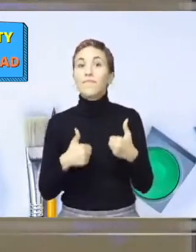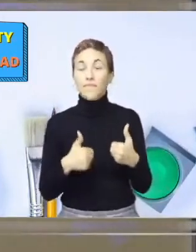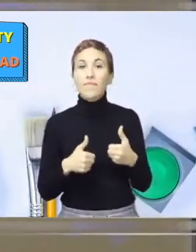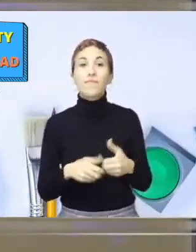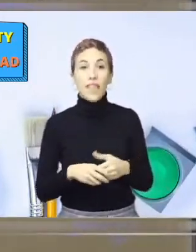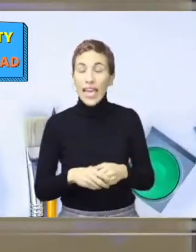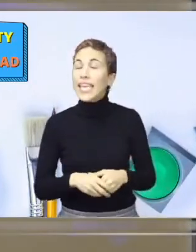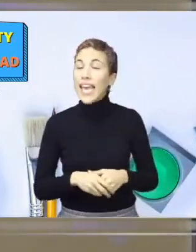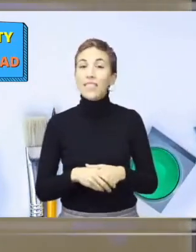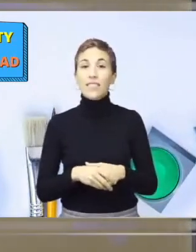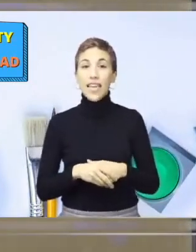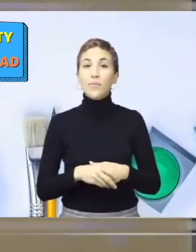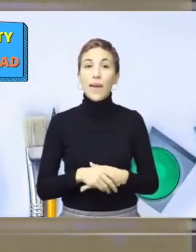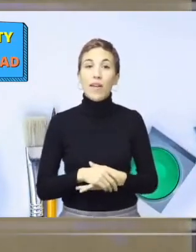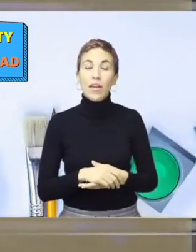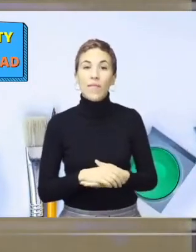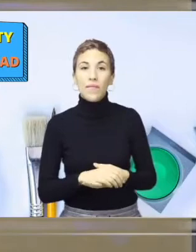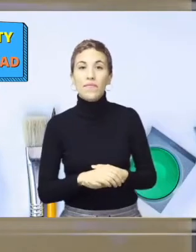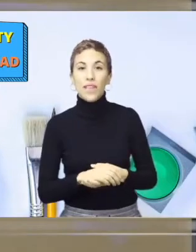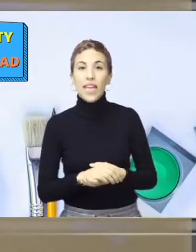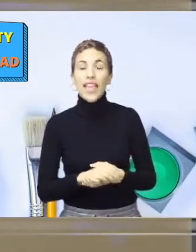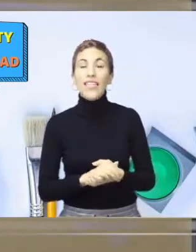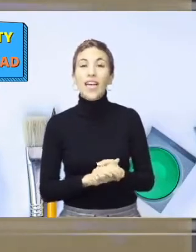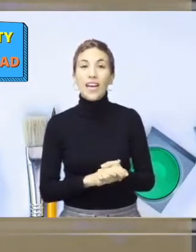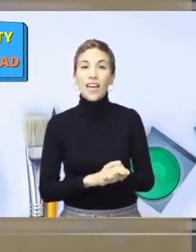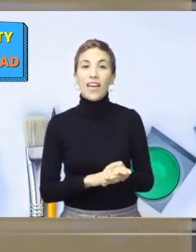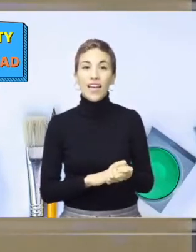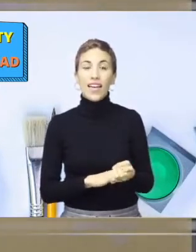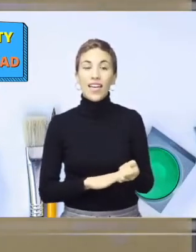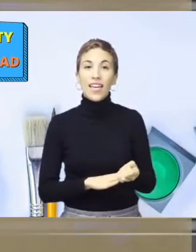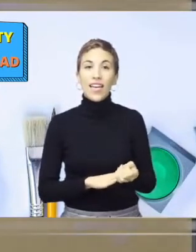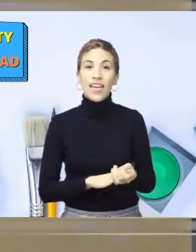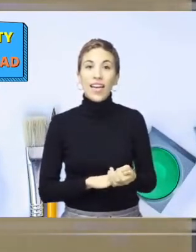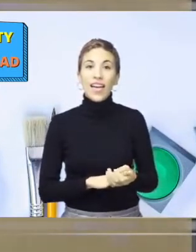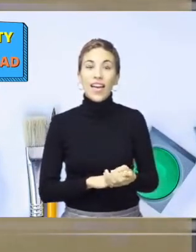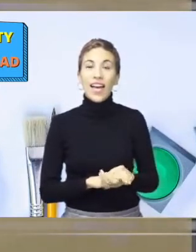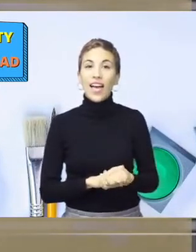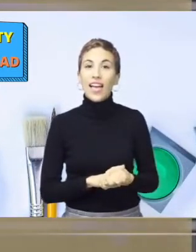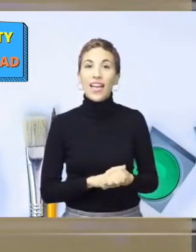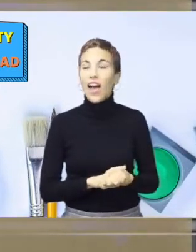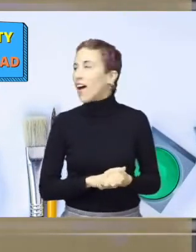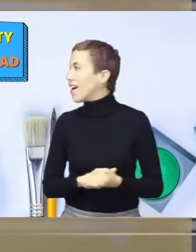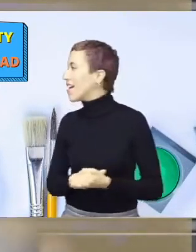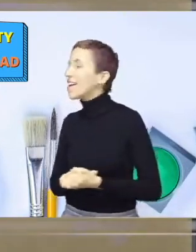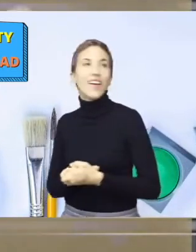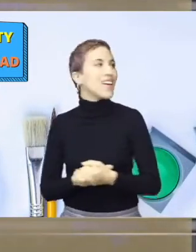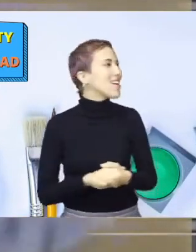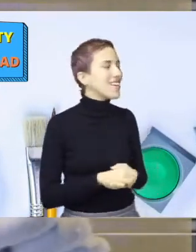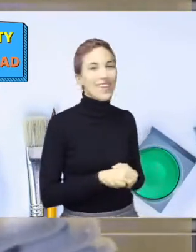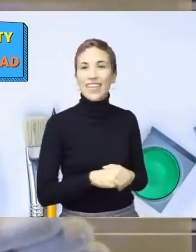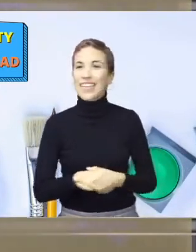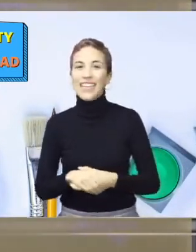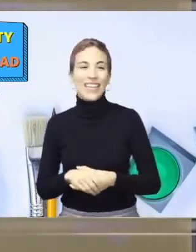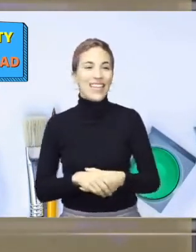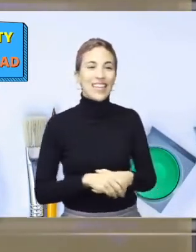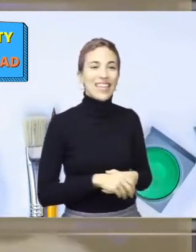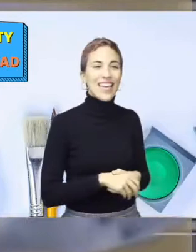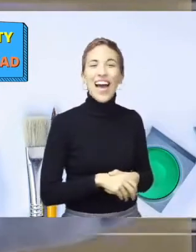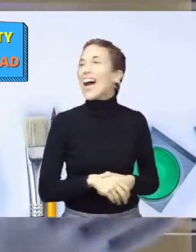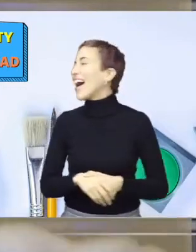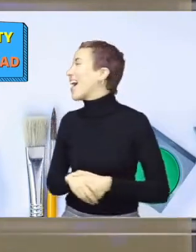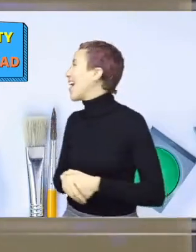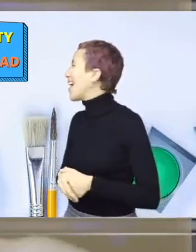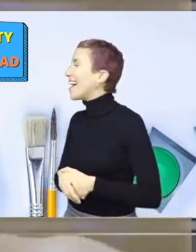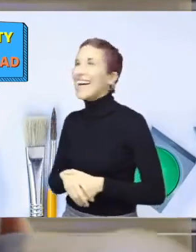Right, Ms. Shema? Yes! Yes, Perry! Mrs. Hutt! Mrs. Hutt? Woohoo! Mrs.